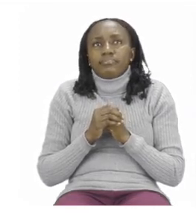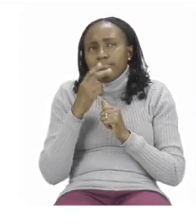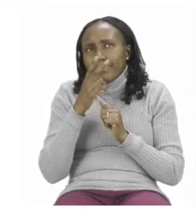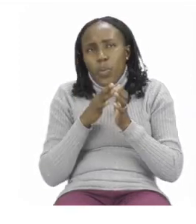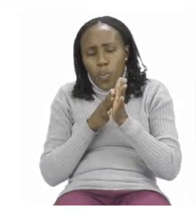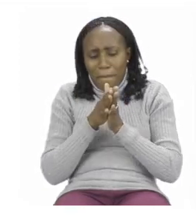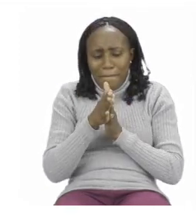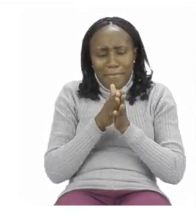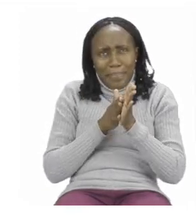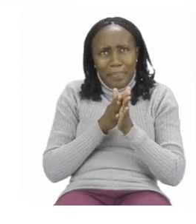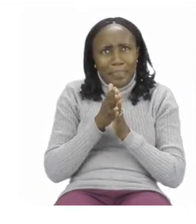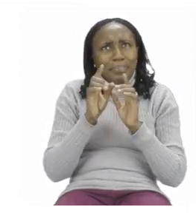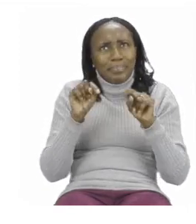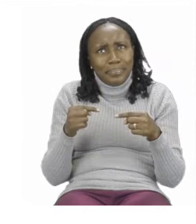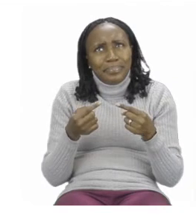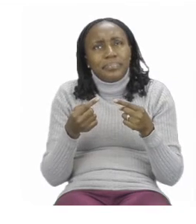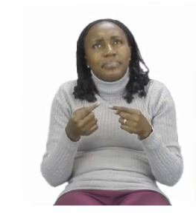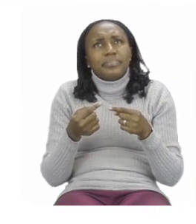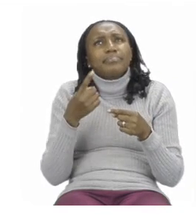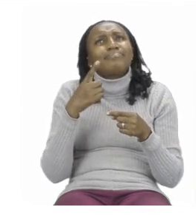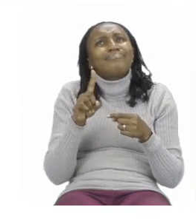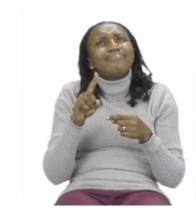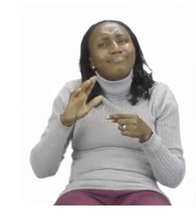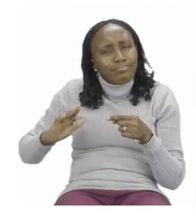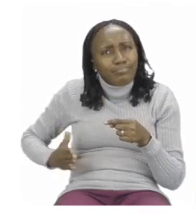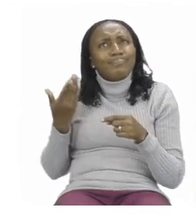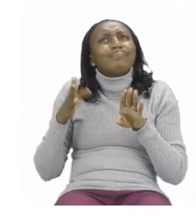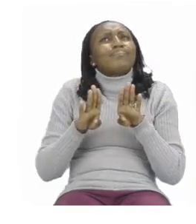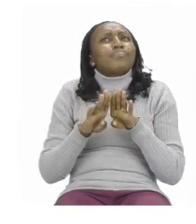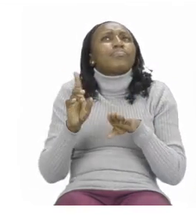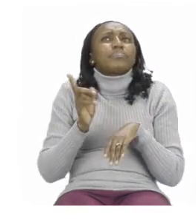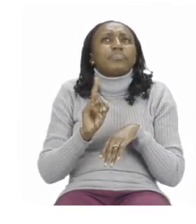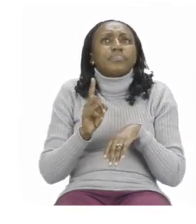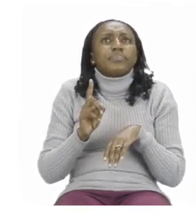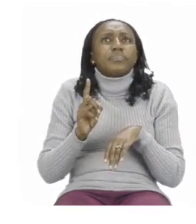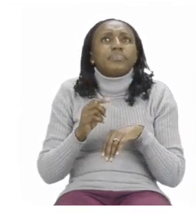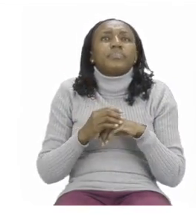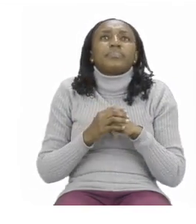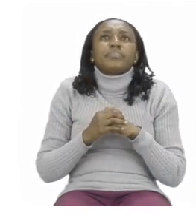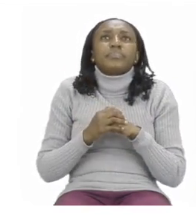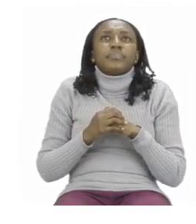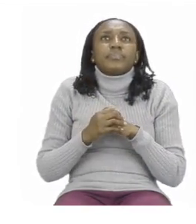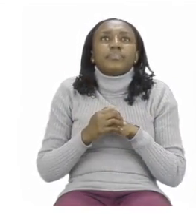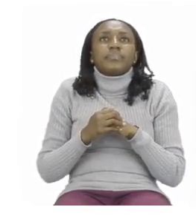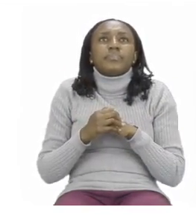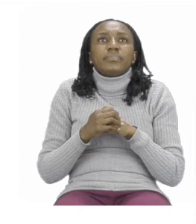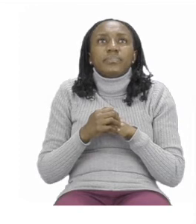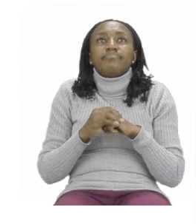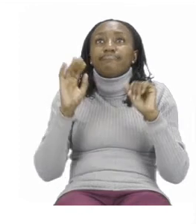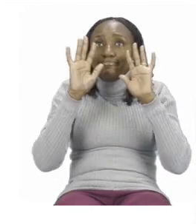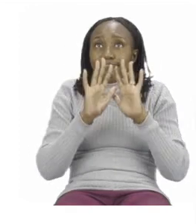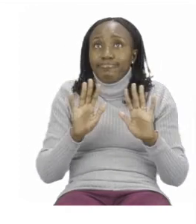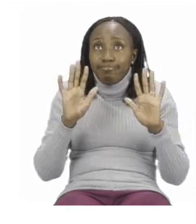pictures. But what is it that we have to do here? It says, color